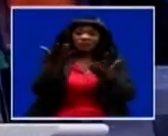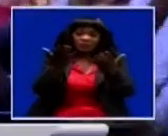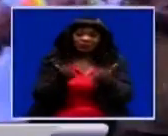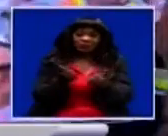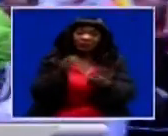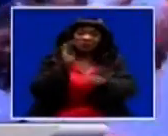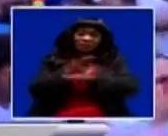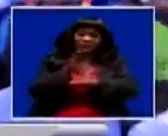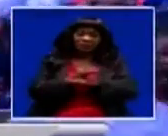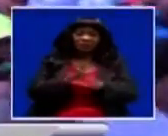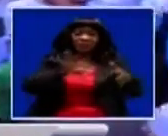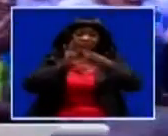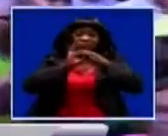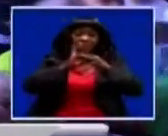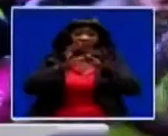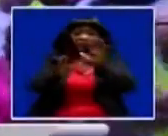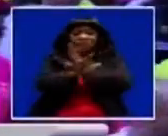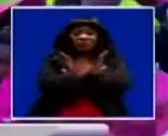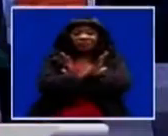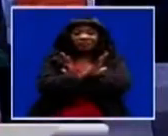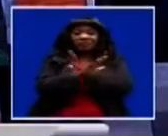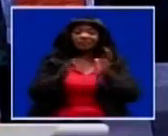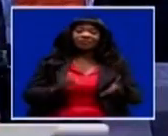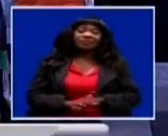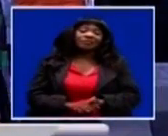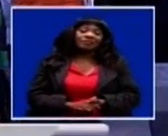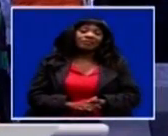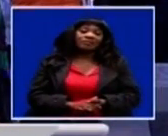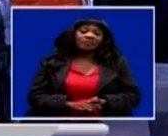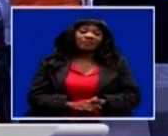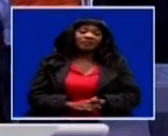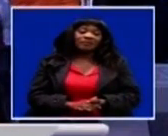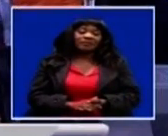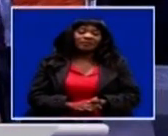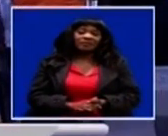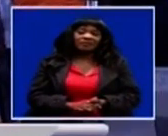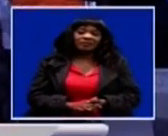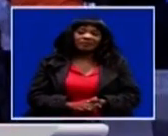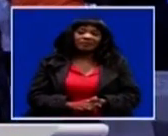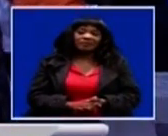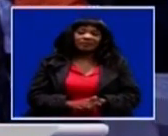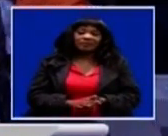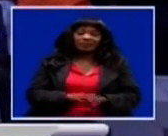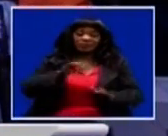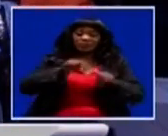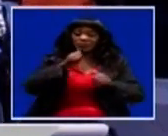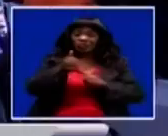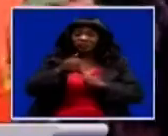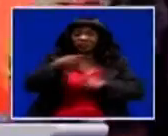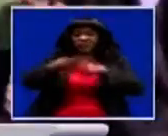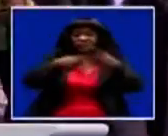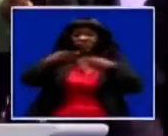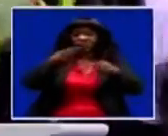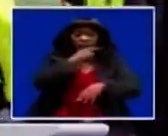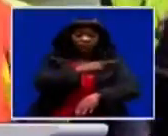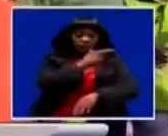really uniting Zambia and really just, really it's great. We're all fit. We don't have to go to the hospital for everything.